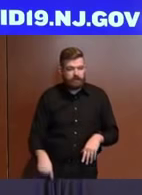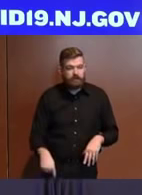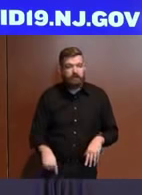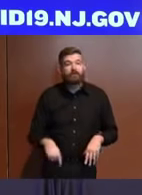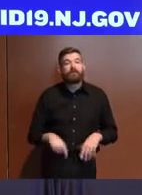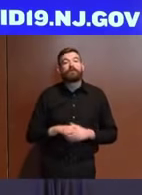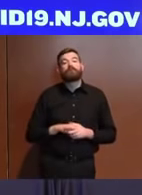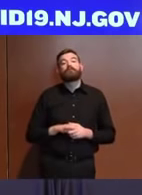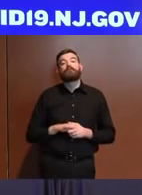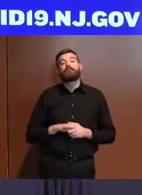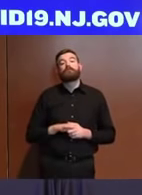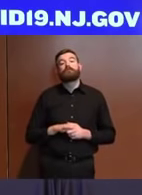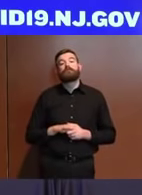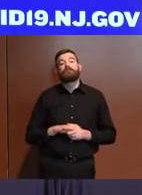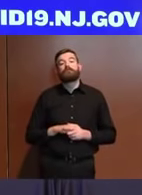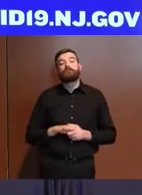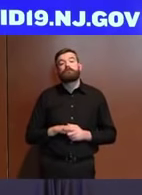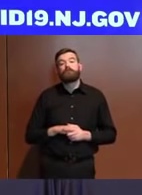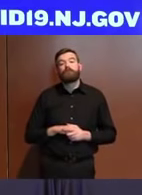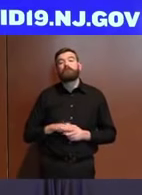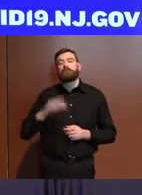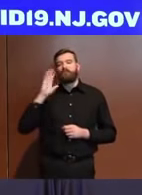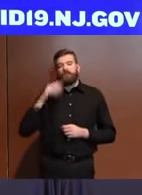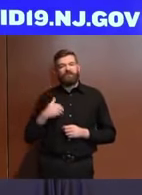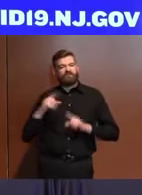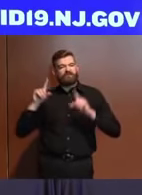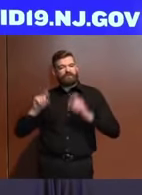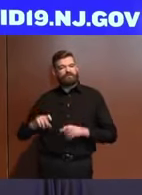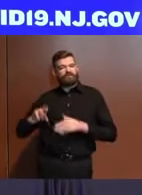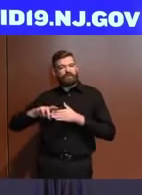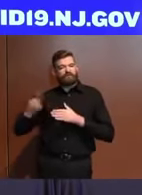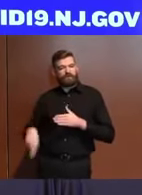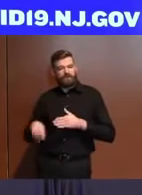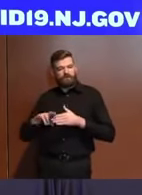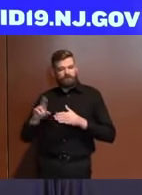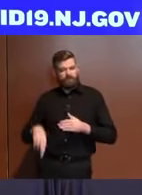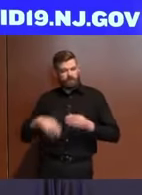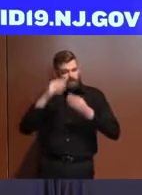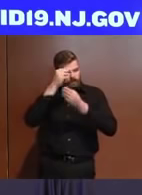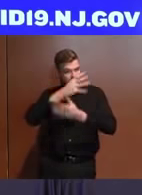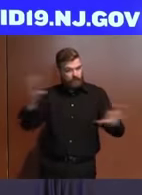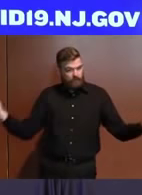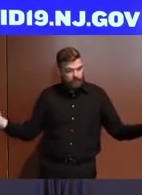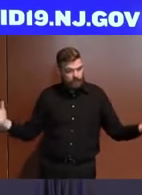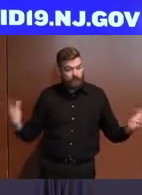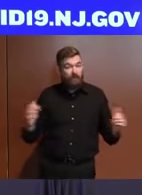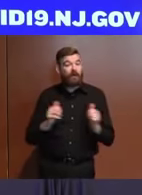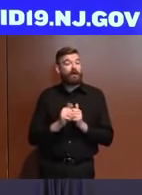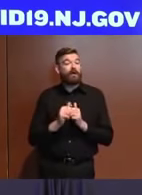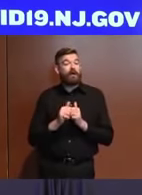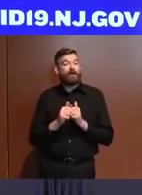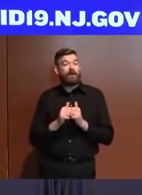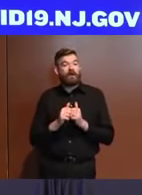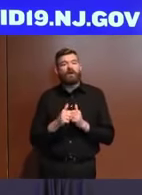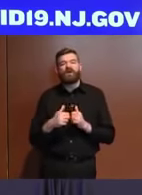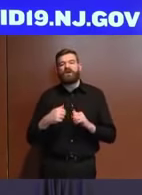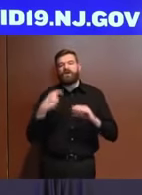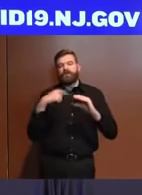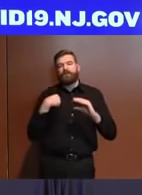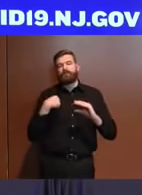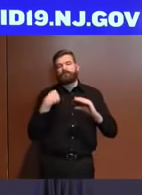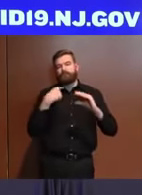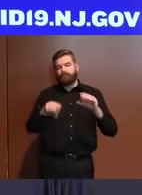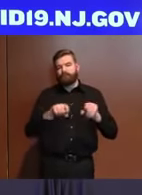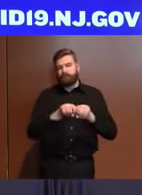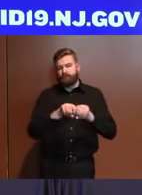out testing results and other information to you all electronically. And I commit to you personally,